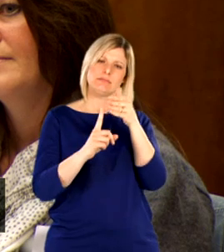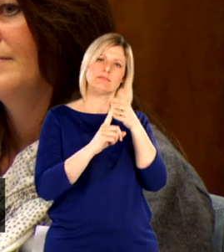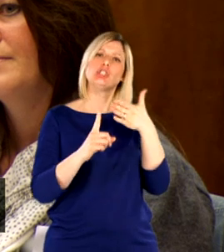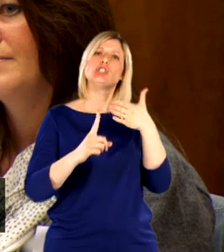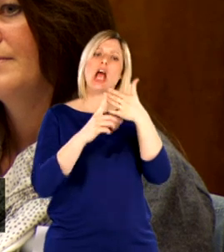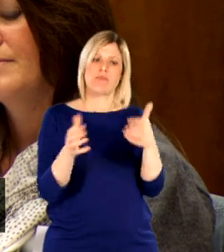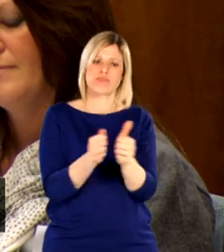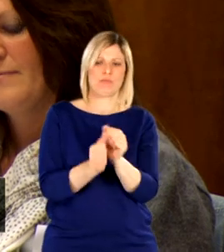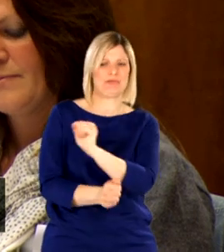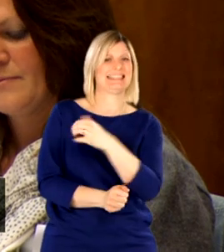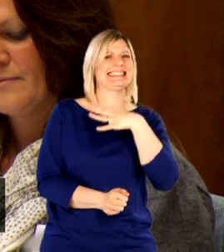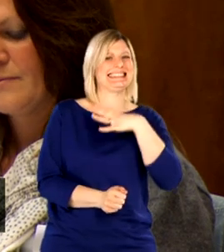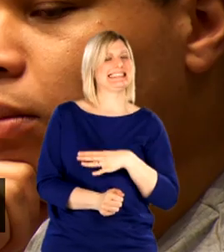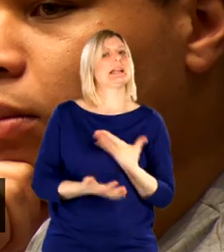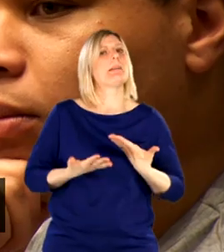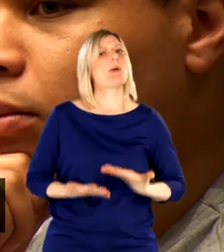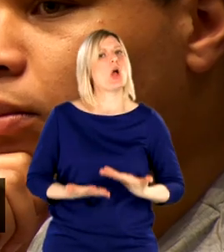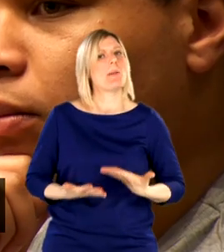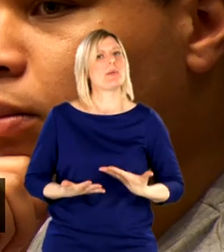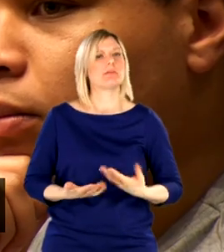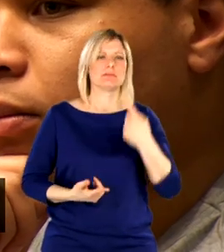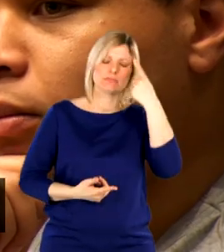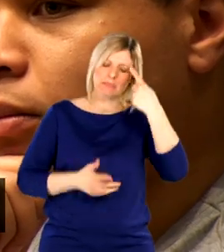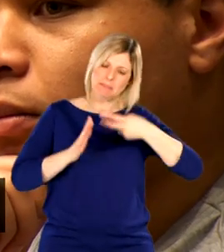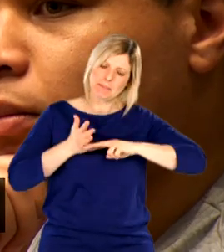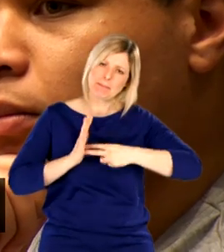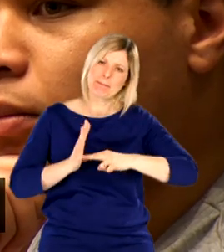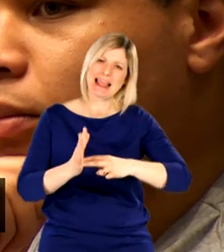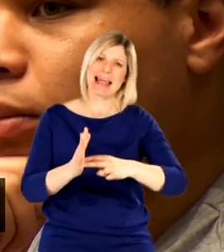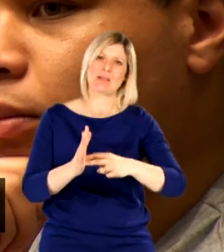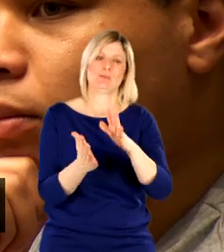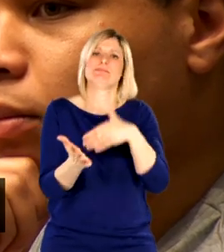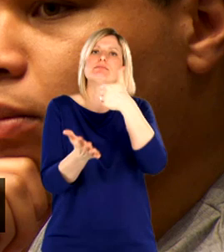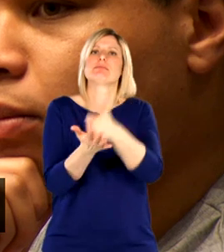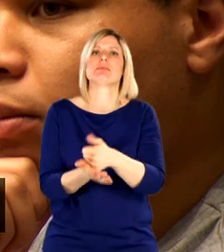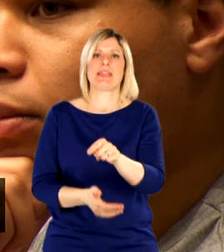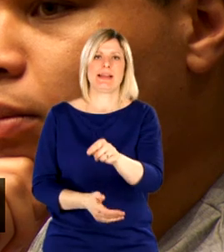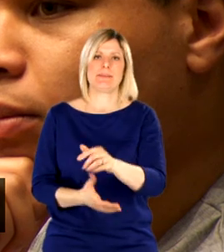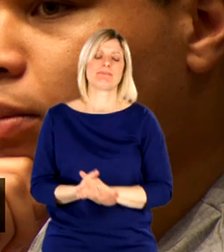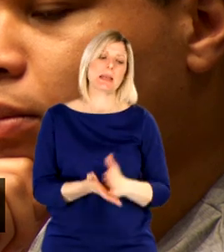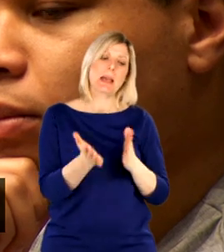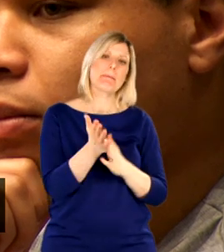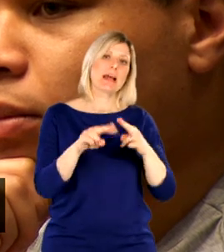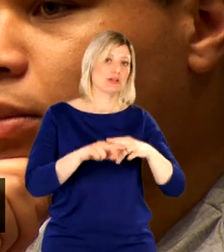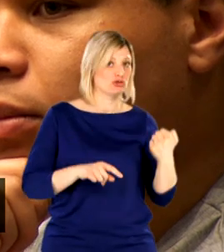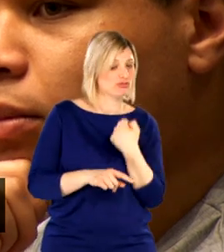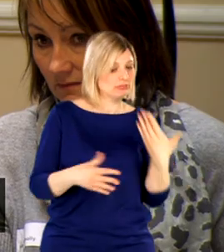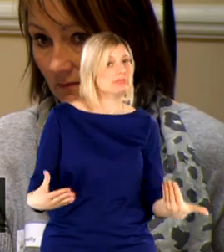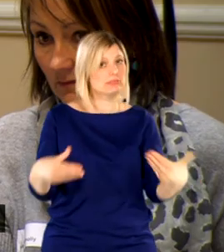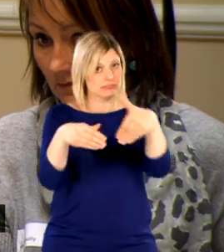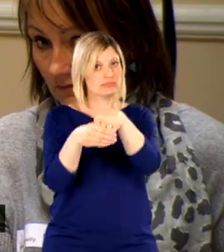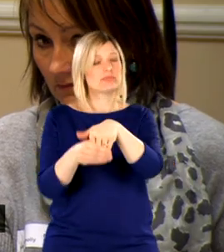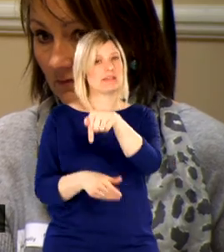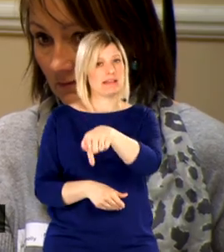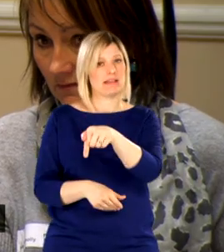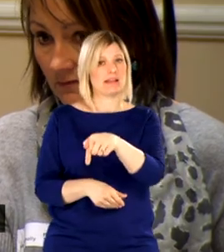targets appropriate to their needs at this time, and looking at strategies to implement them. Parents should have an active part in them,